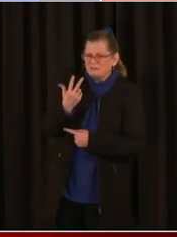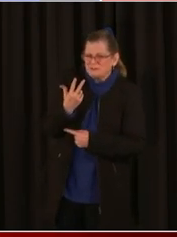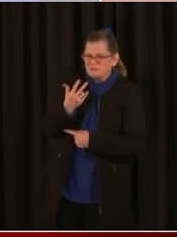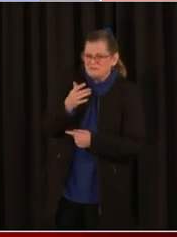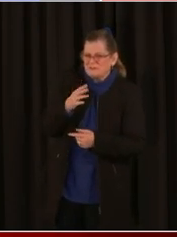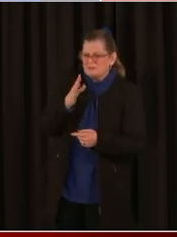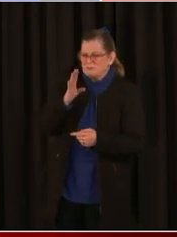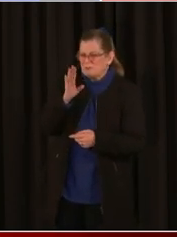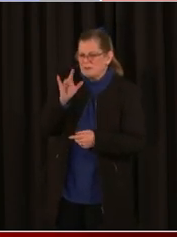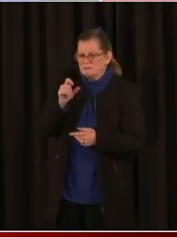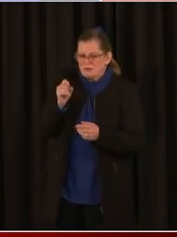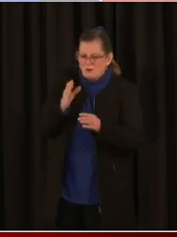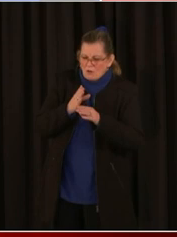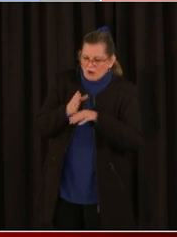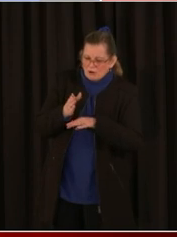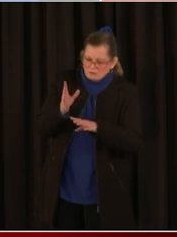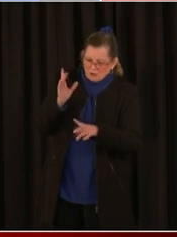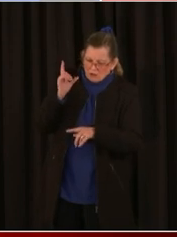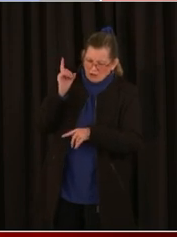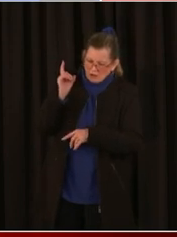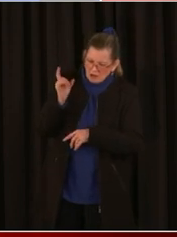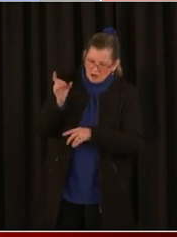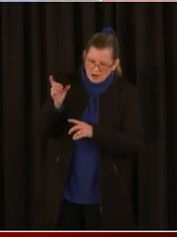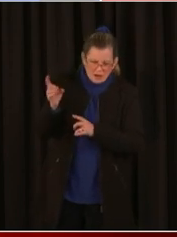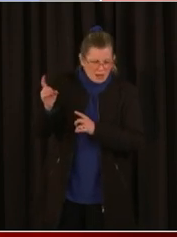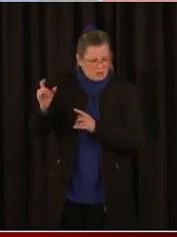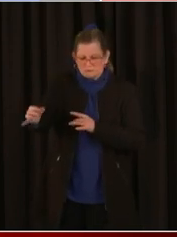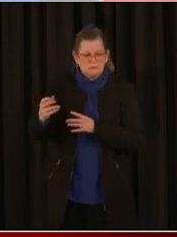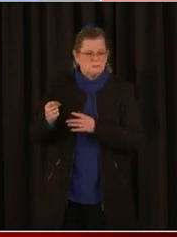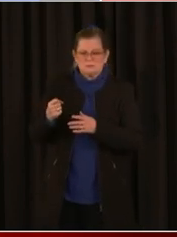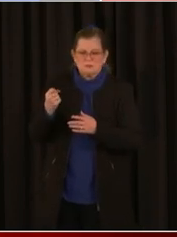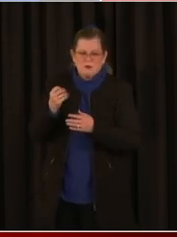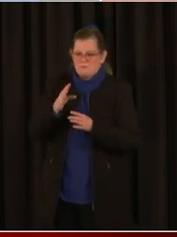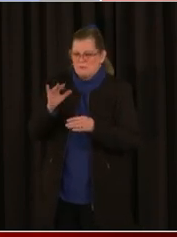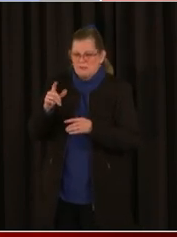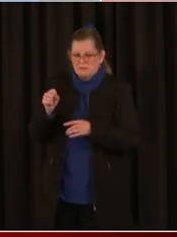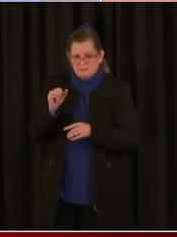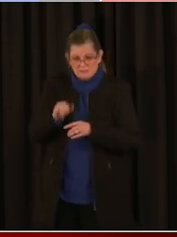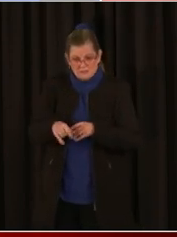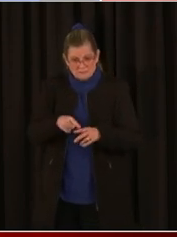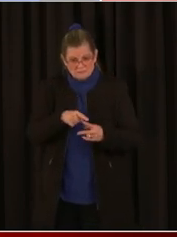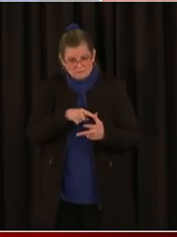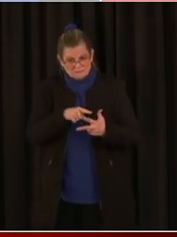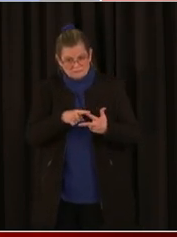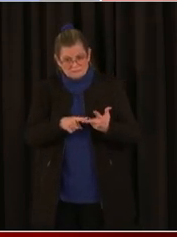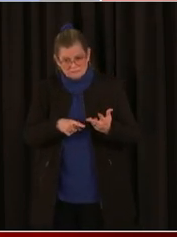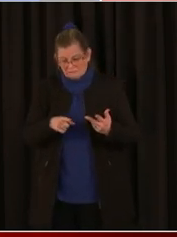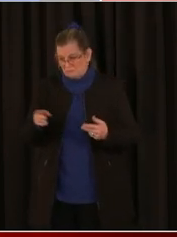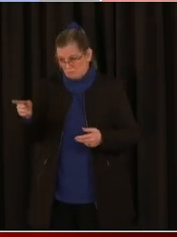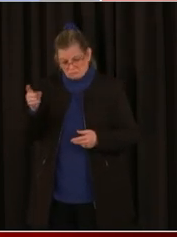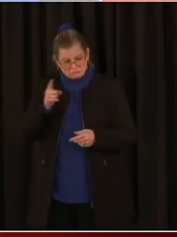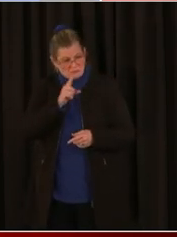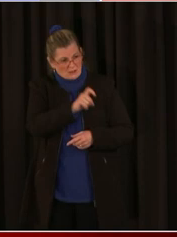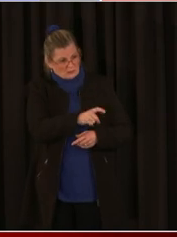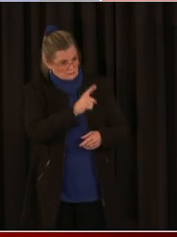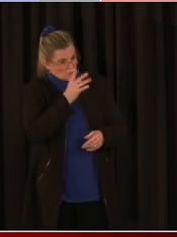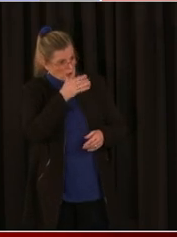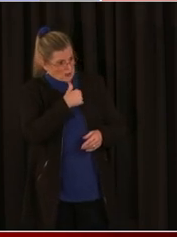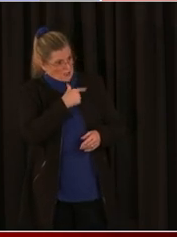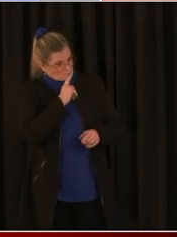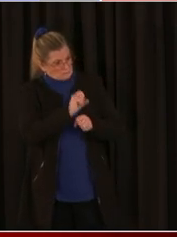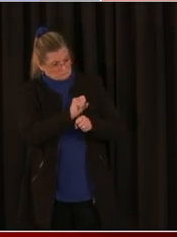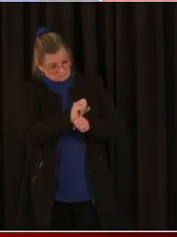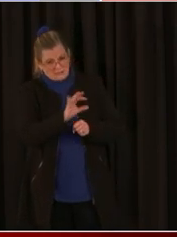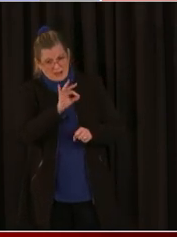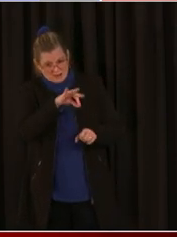of the hundreds of bills that we passed every council period. And do you think you have the 9 votes? Yes. How do you feel about these